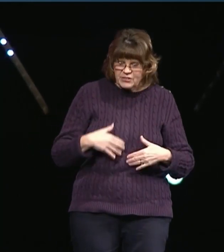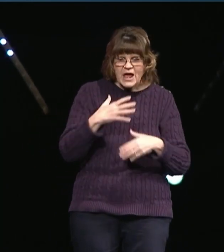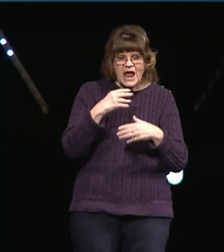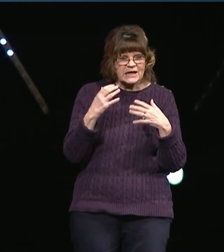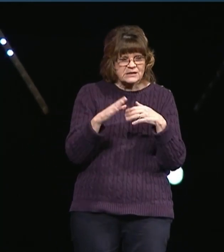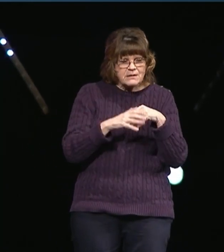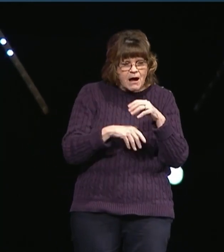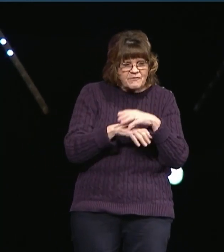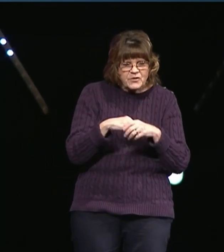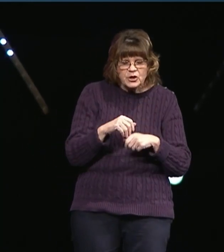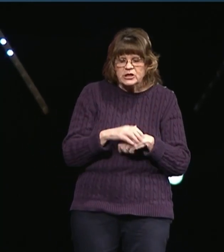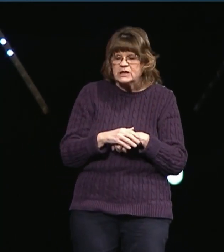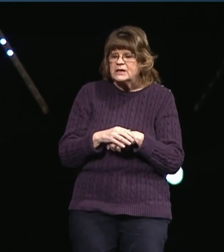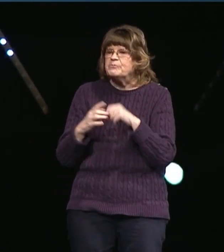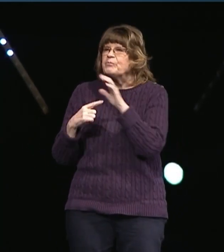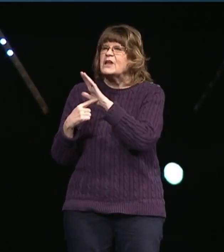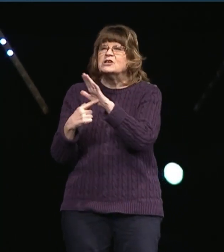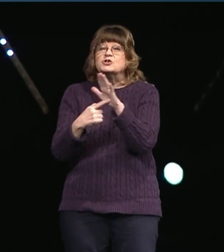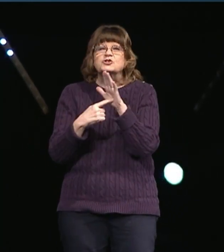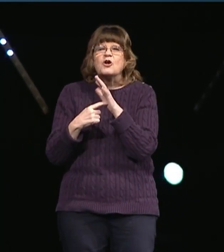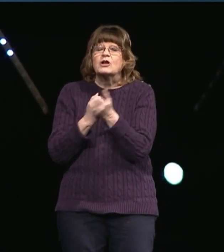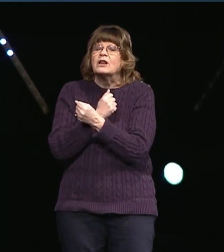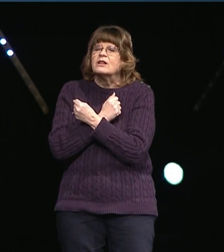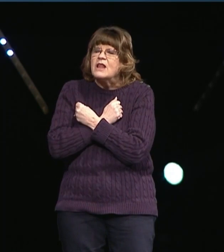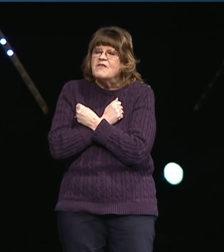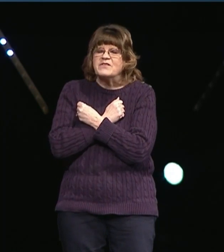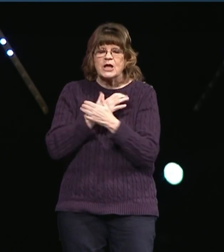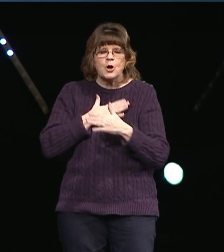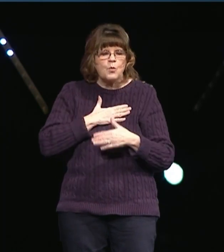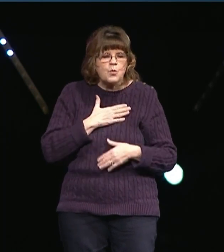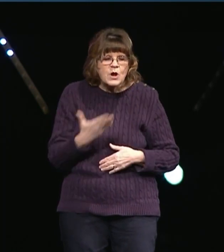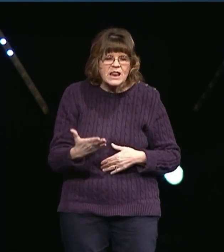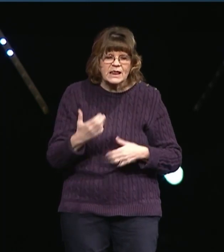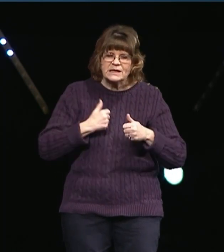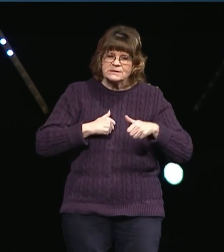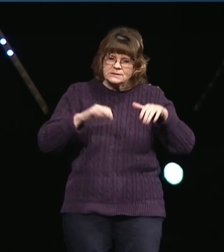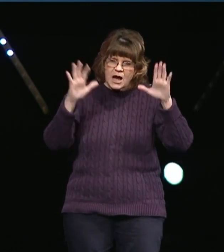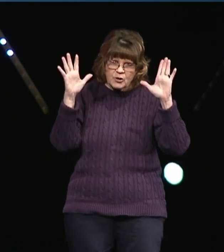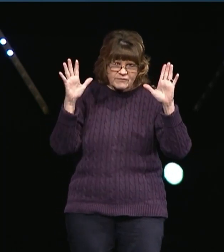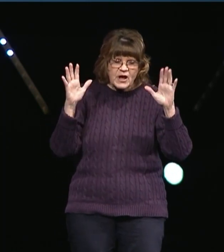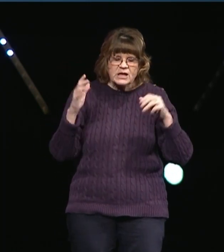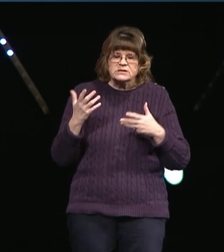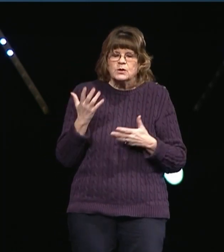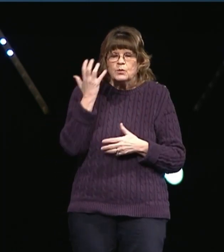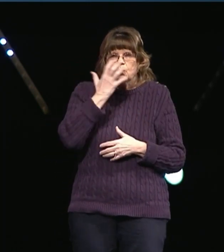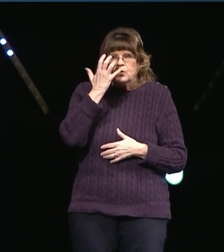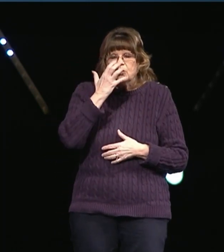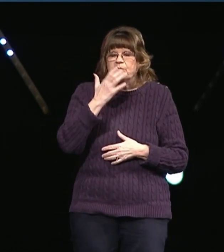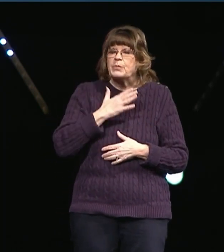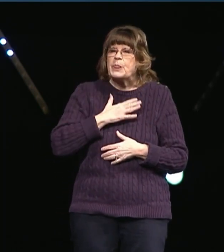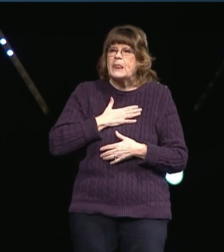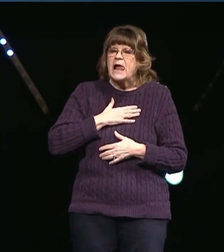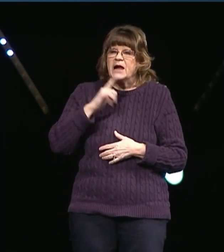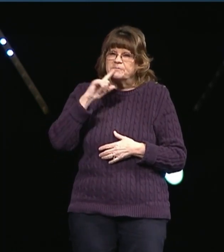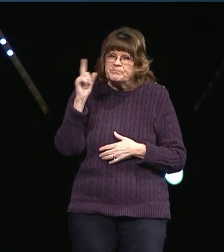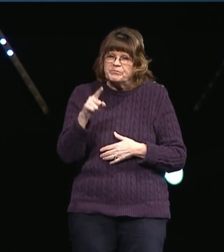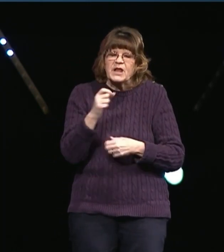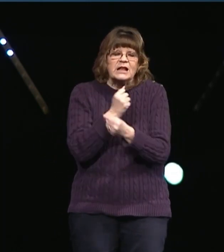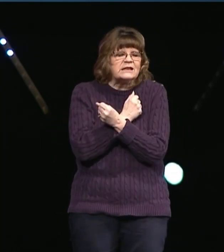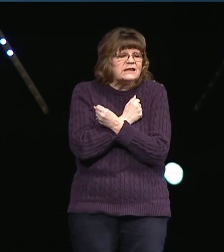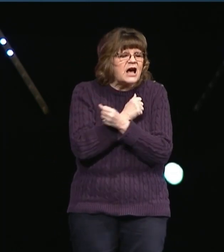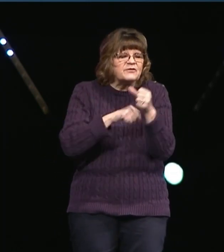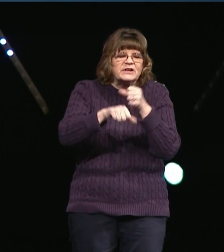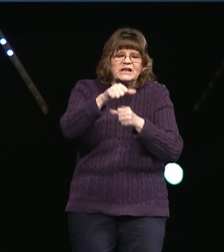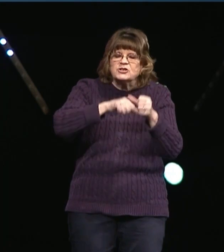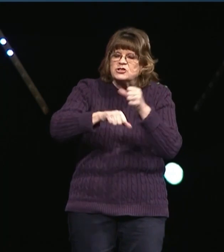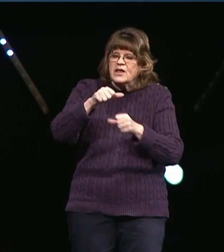Dennis has shown us what a loving and willing sacrifice really is. Jesus said, "My command is this, love each other as I